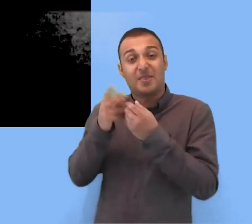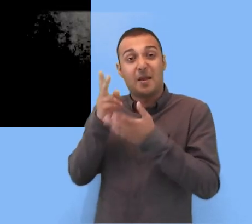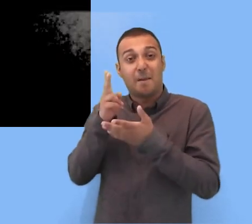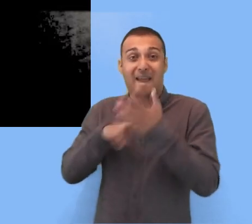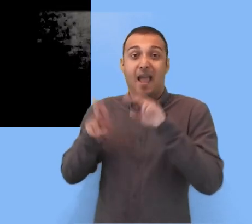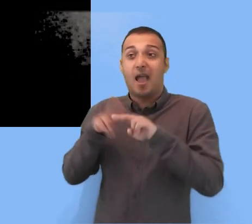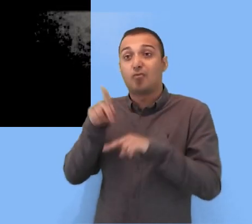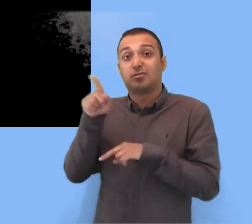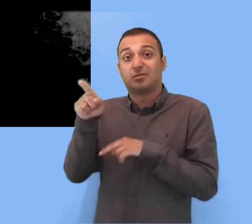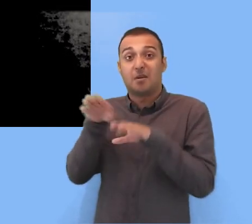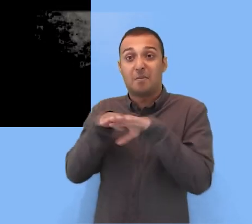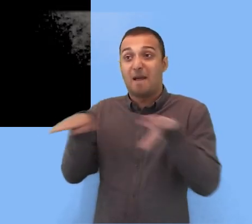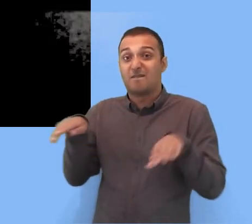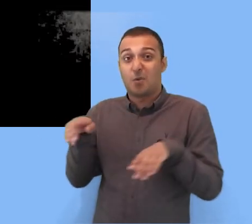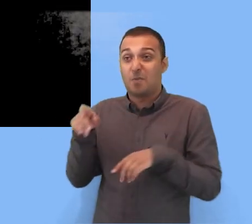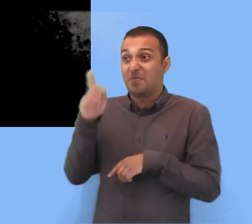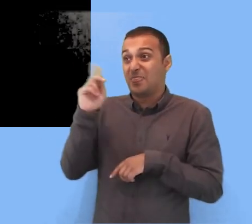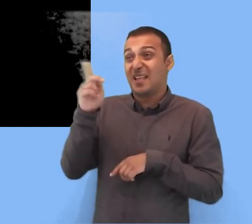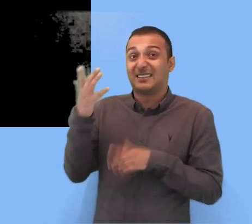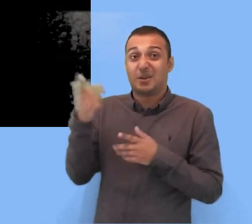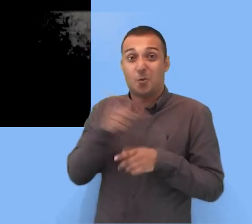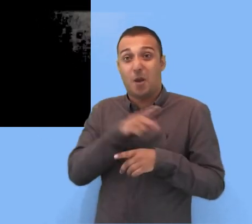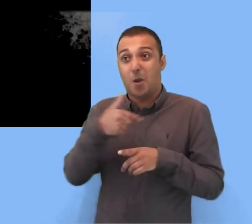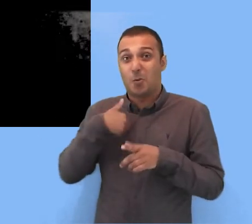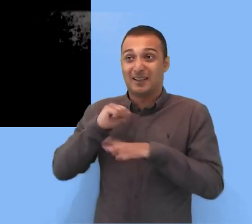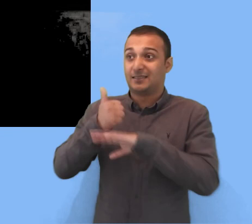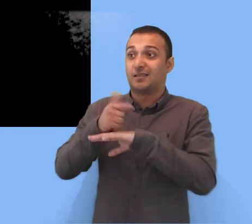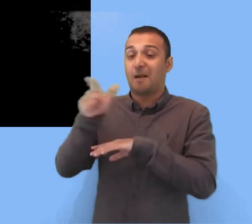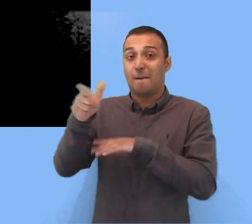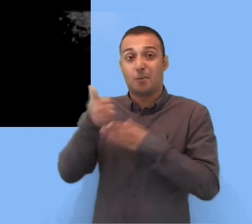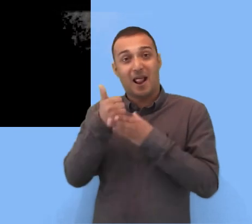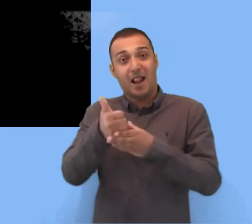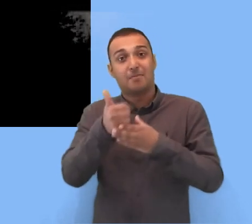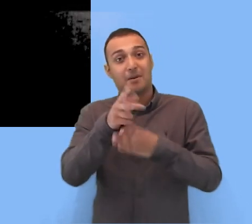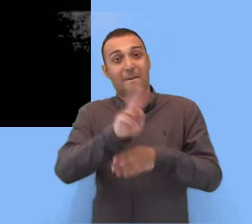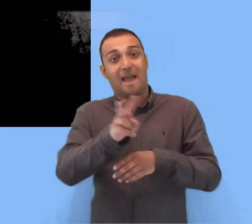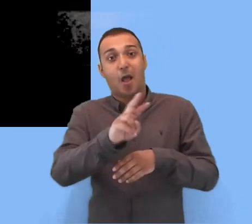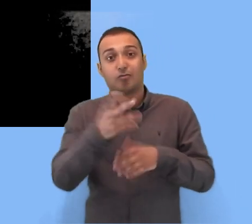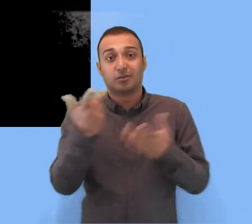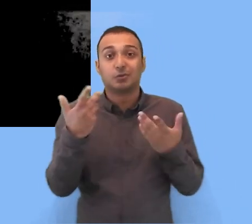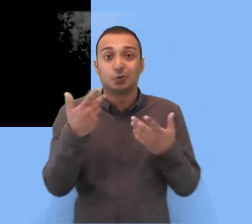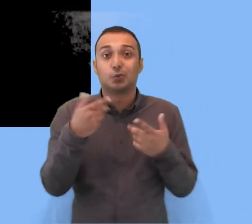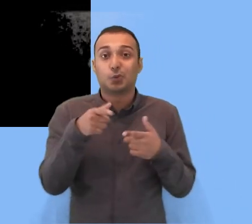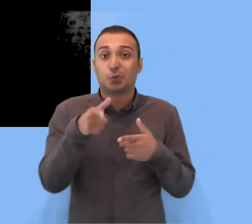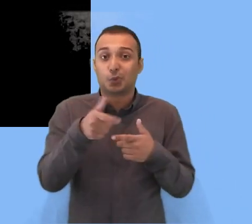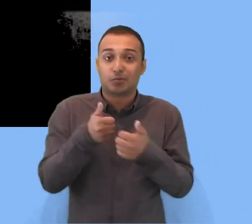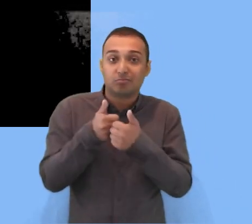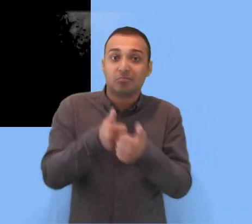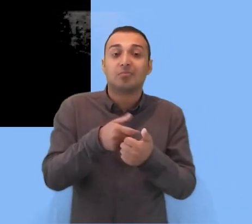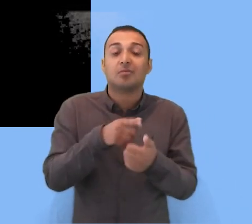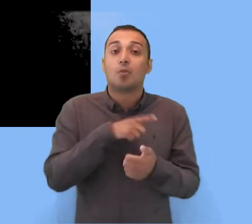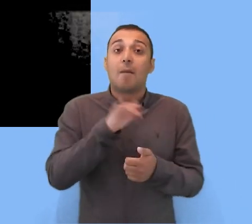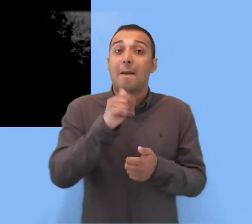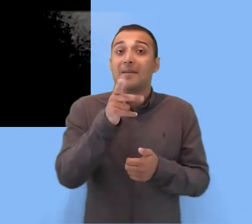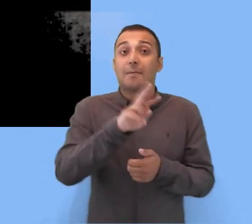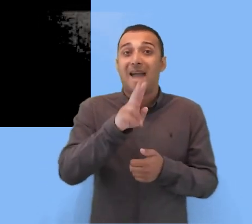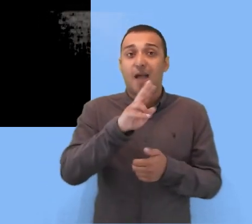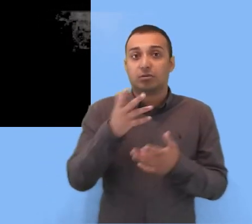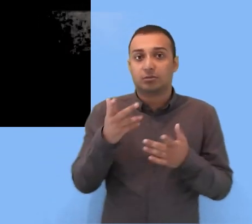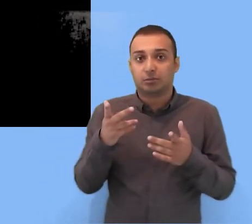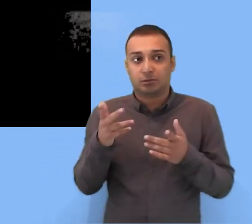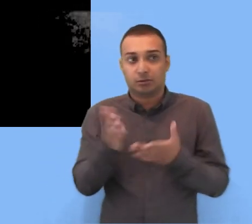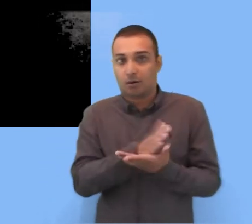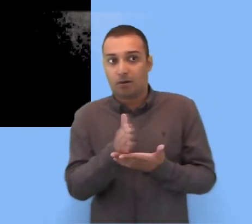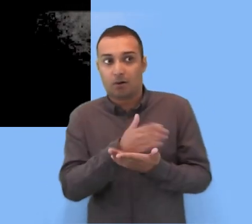parents. You know, one of the benefits was to help parents with that gap of, should I be teaching it my way, or should I be, you